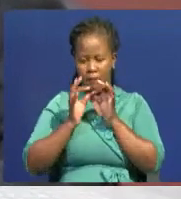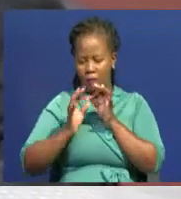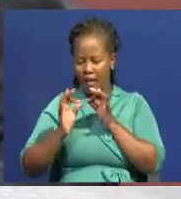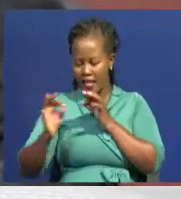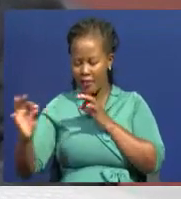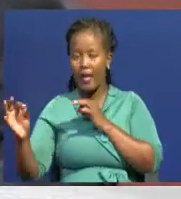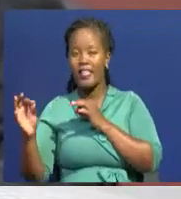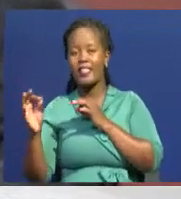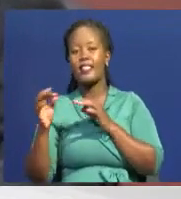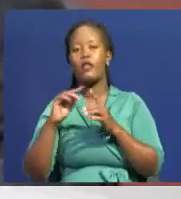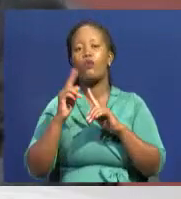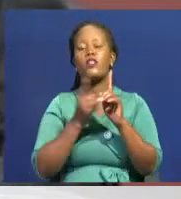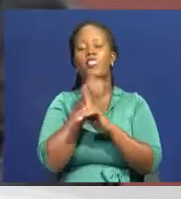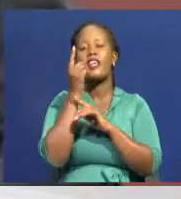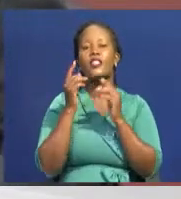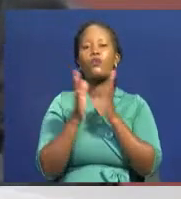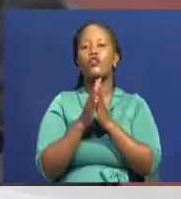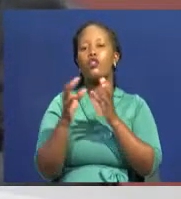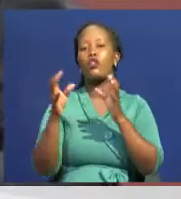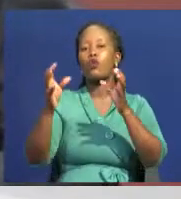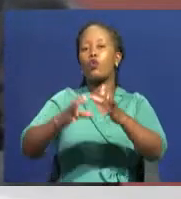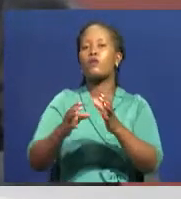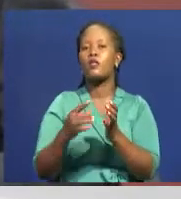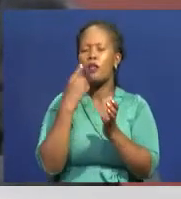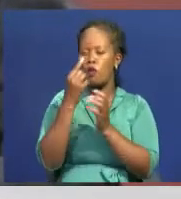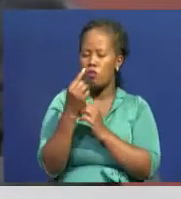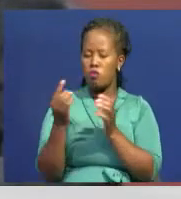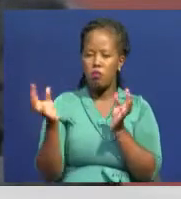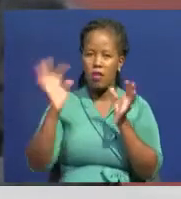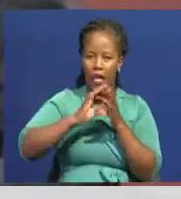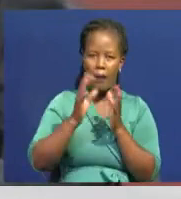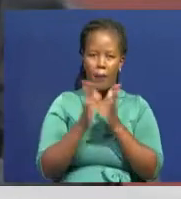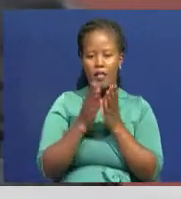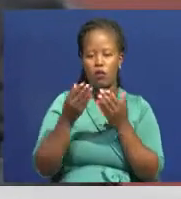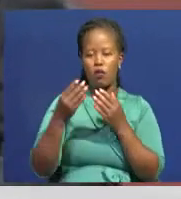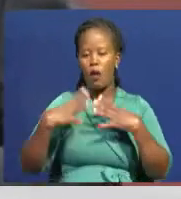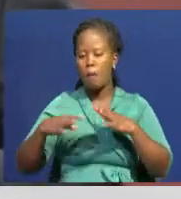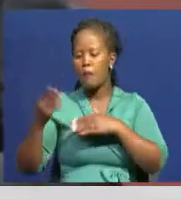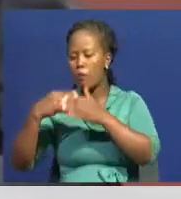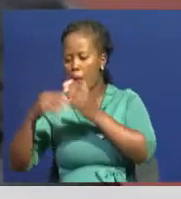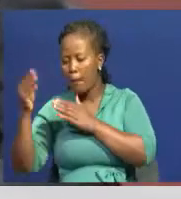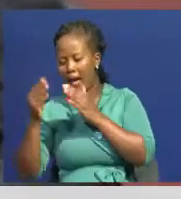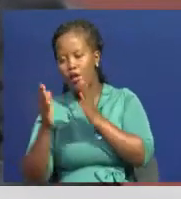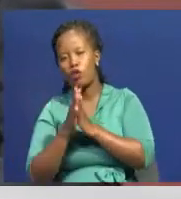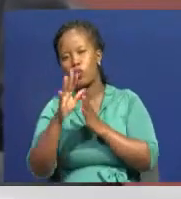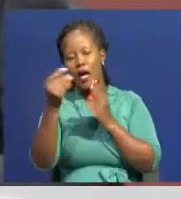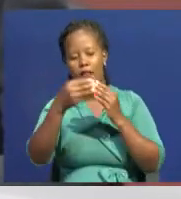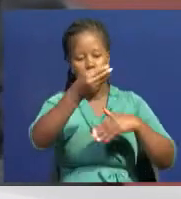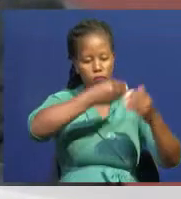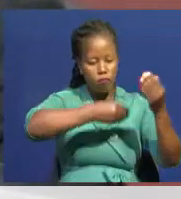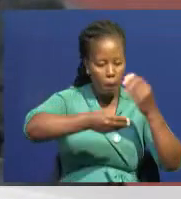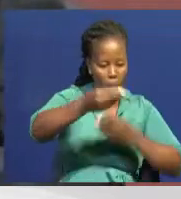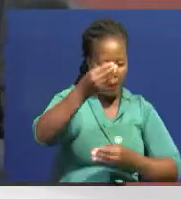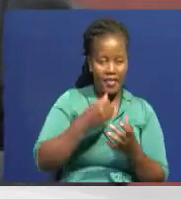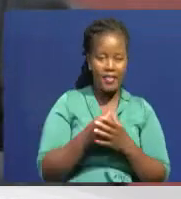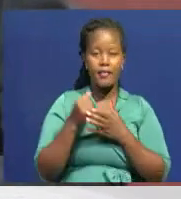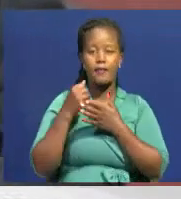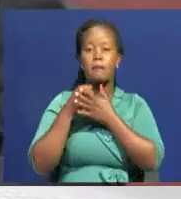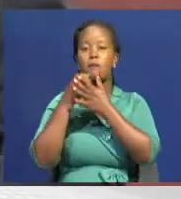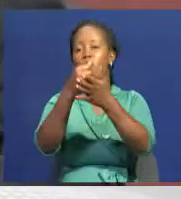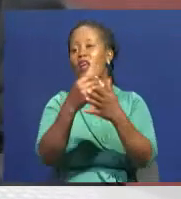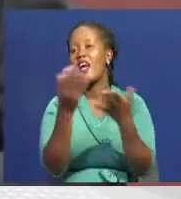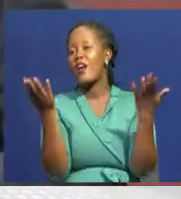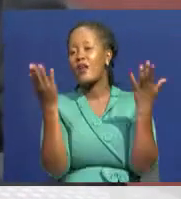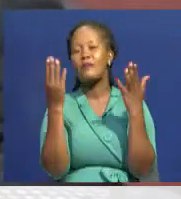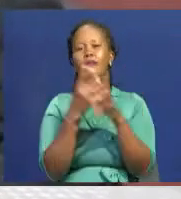the sales agents. These are people actually who just bring the buyer and the seller together. Sales come in all spheres. You can have sellers at high